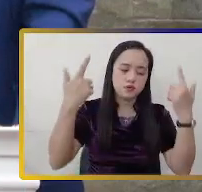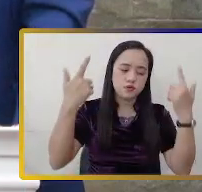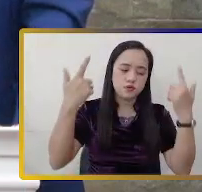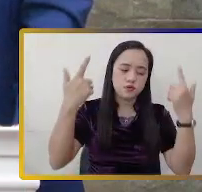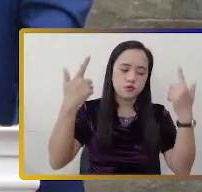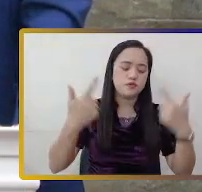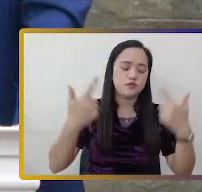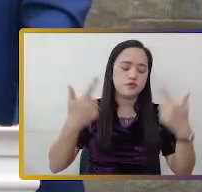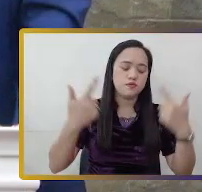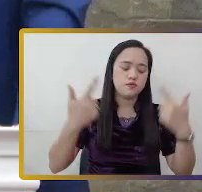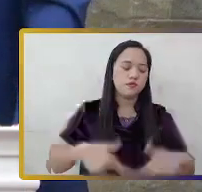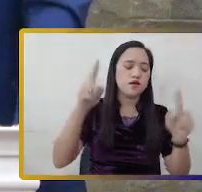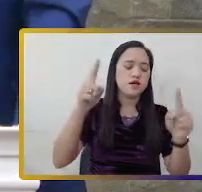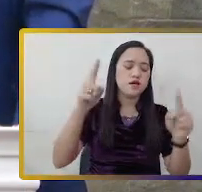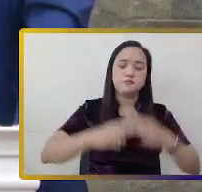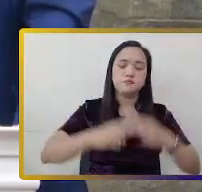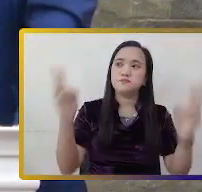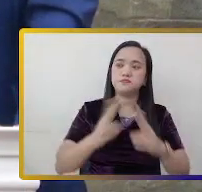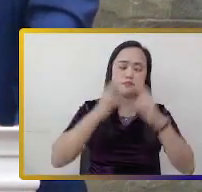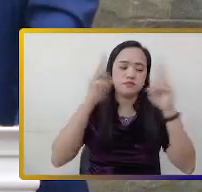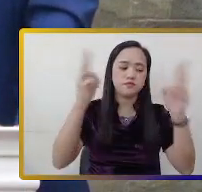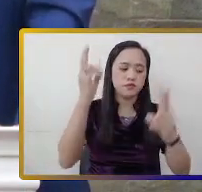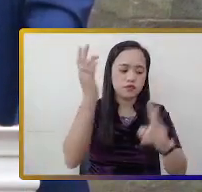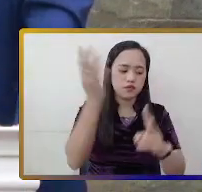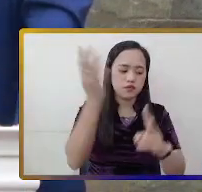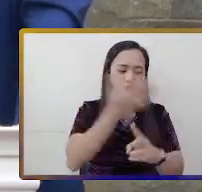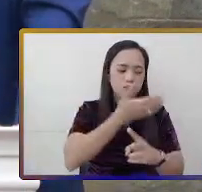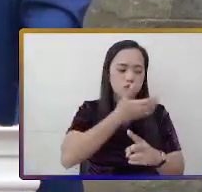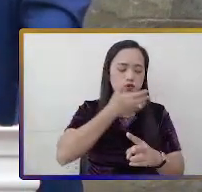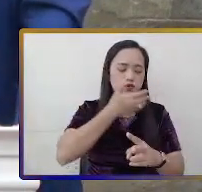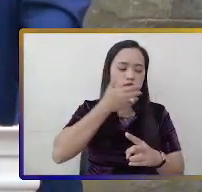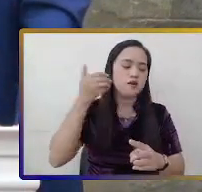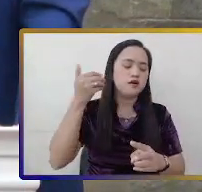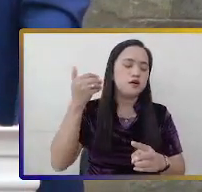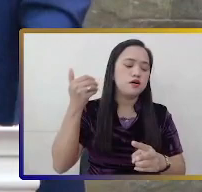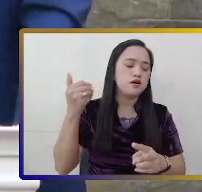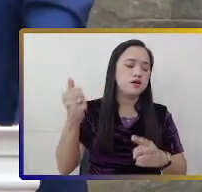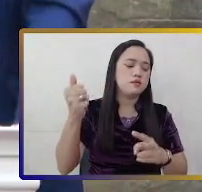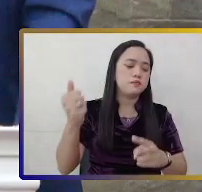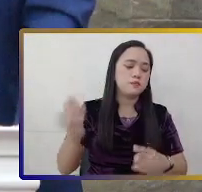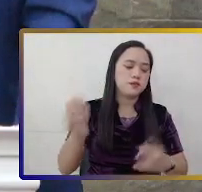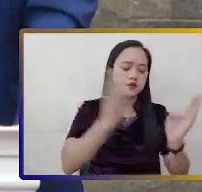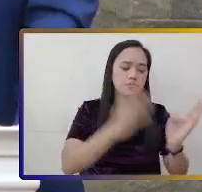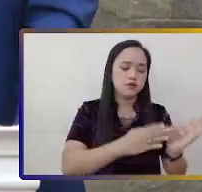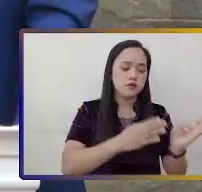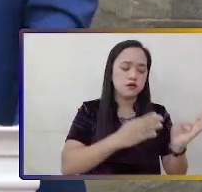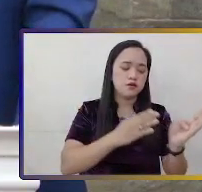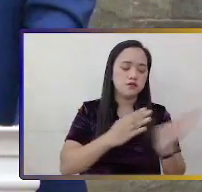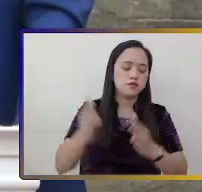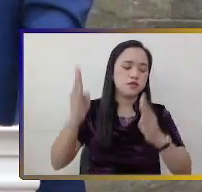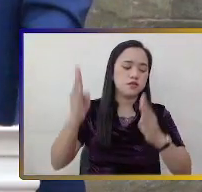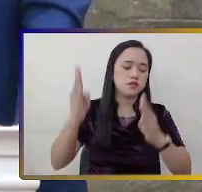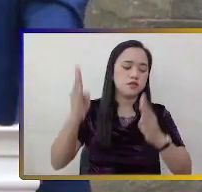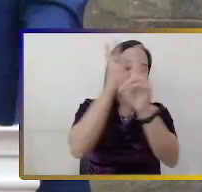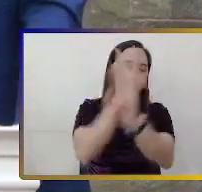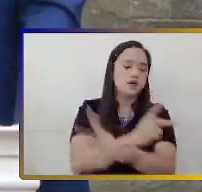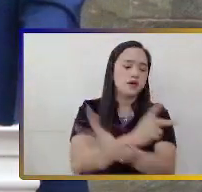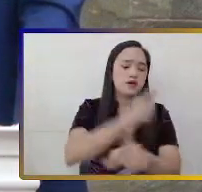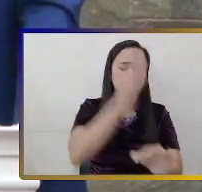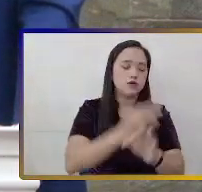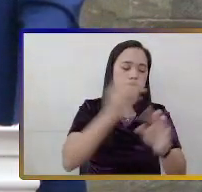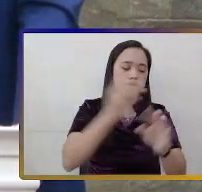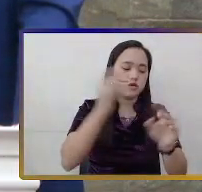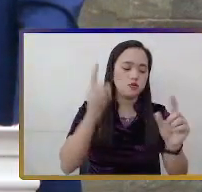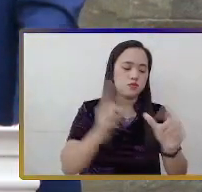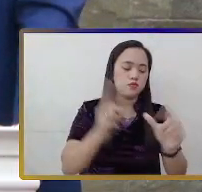side by side until the victory is won? Put on the shield of faith, the sword